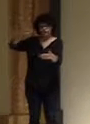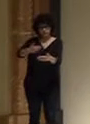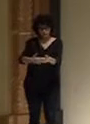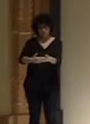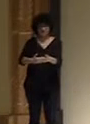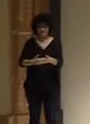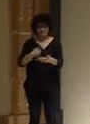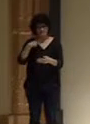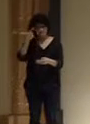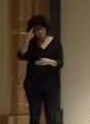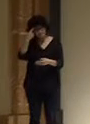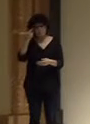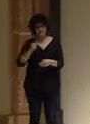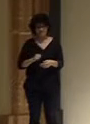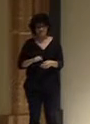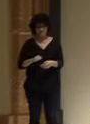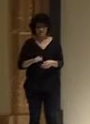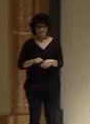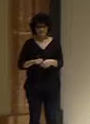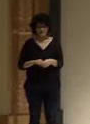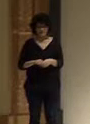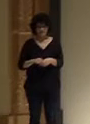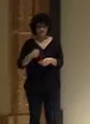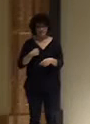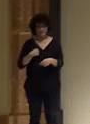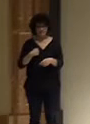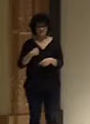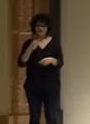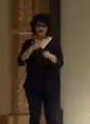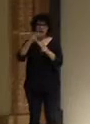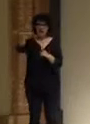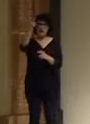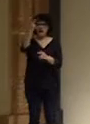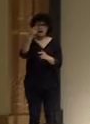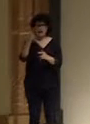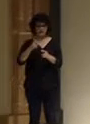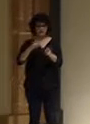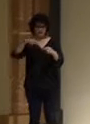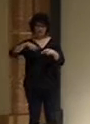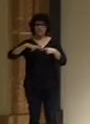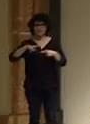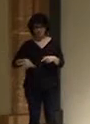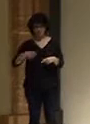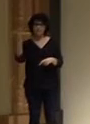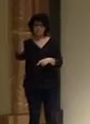Recession has hit Portugal and its arts world with